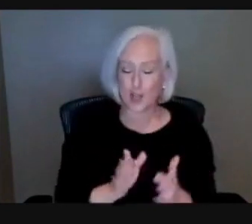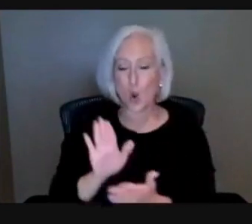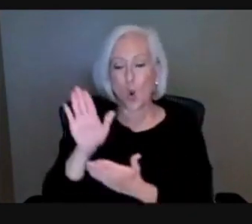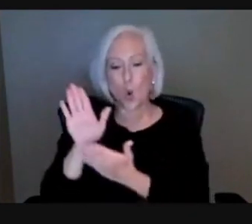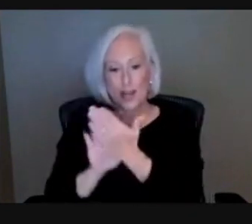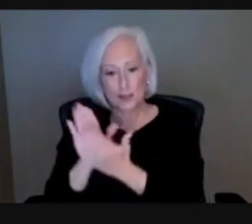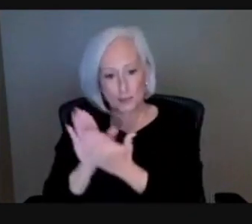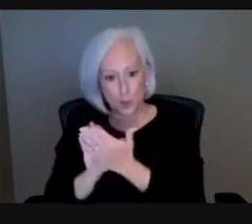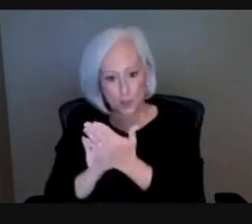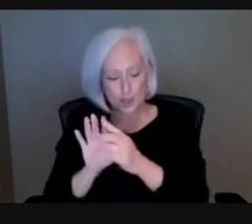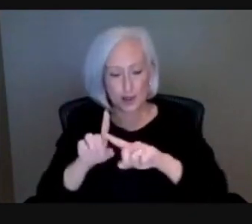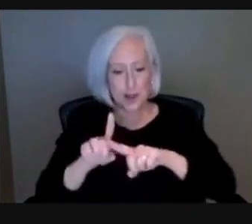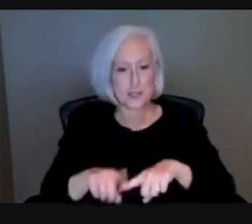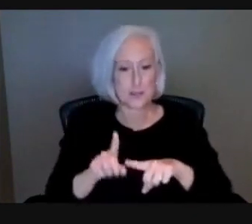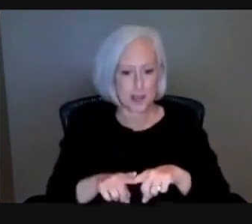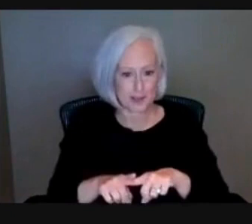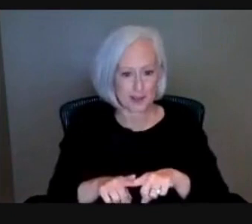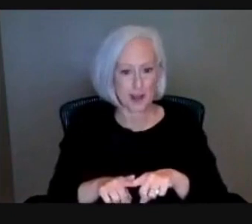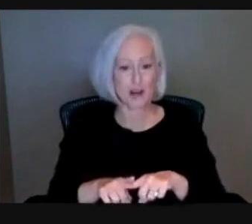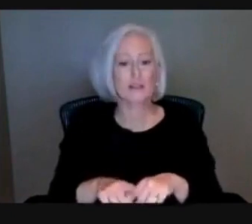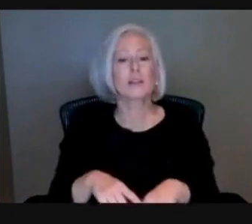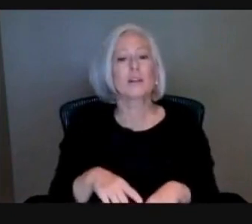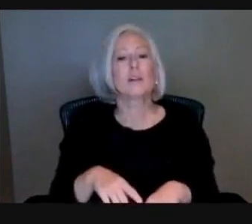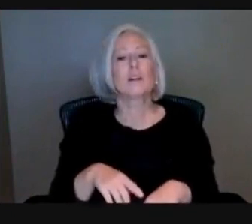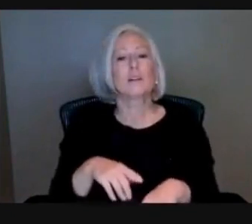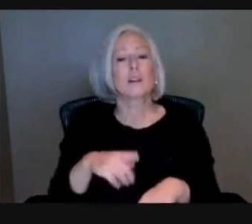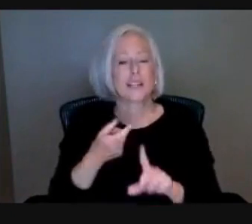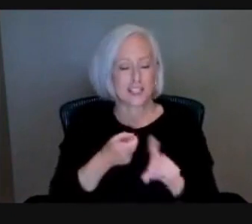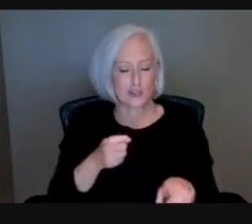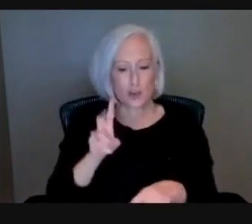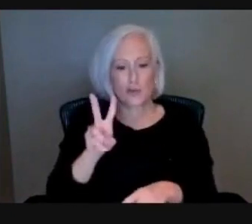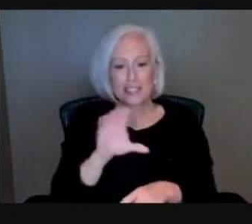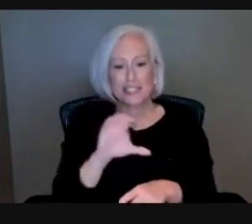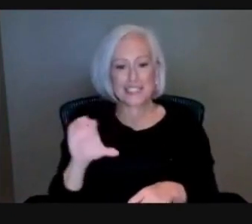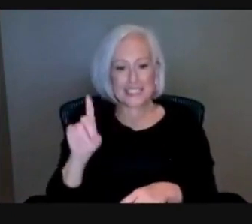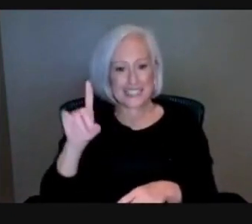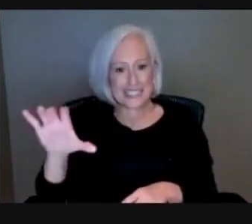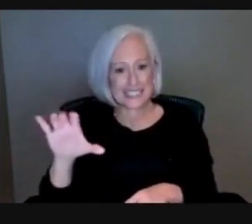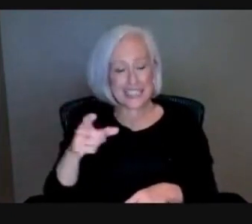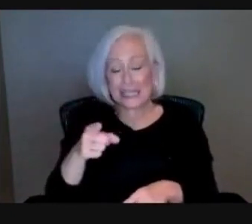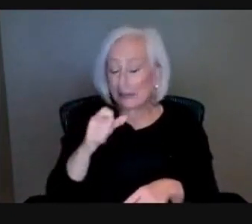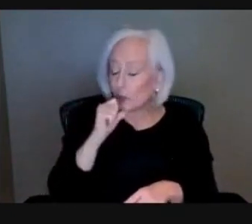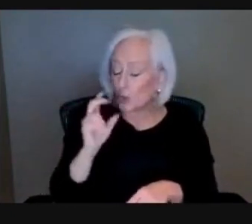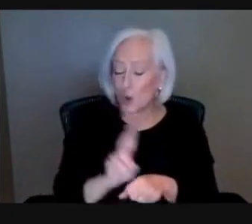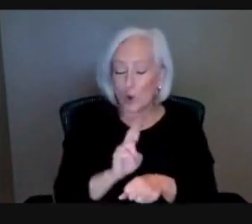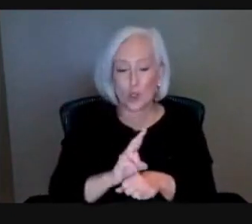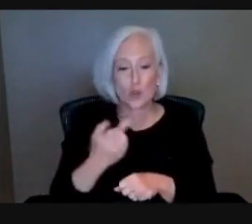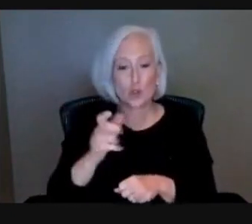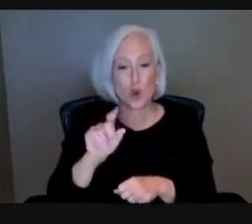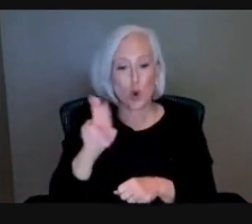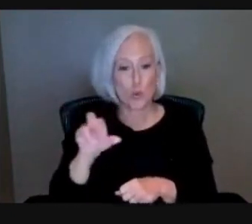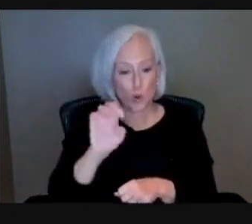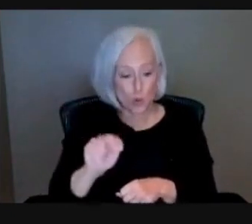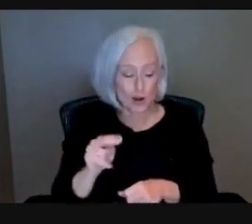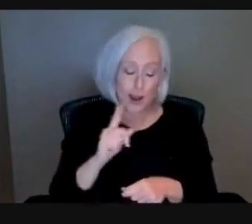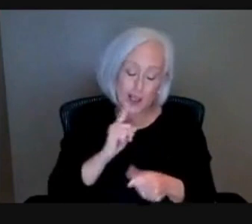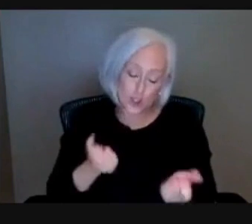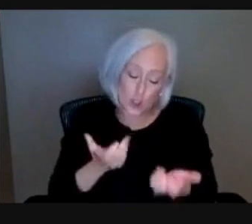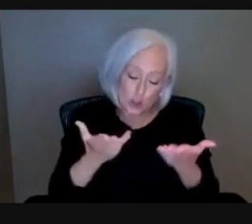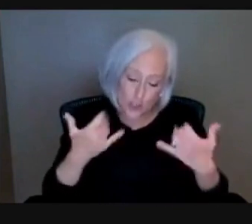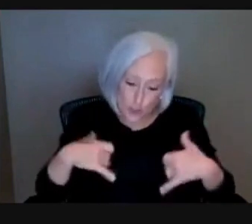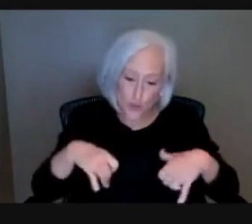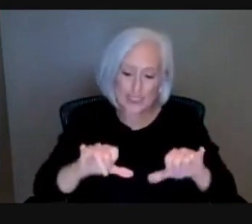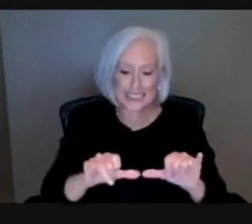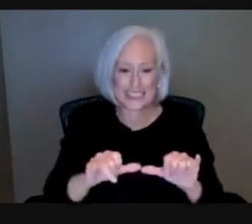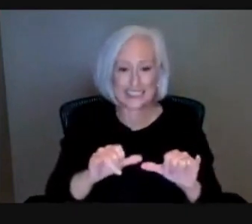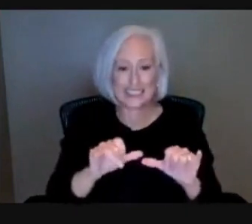VCCDC, and they're really great classes. Even if you don't utilize HomeRun, I do suggest that you take one of those classes because it goes over